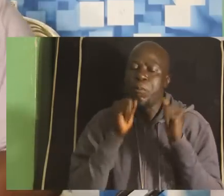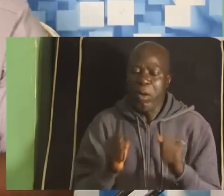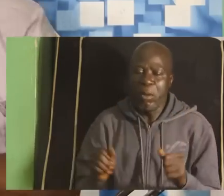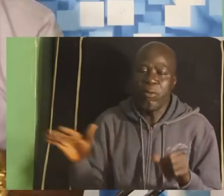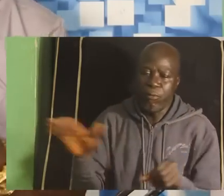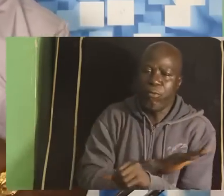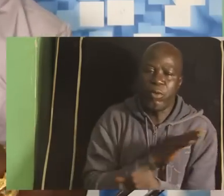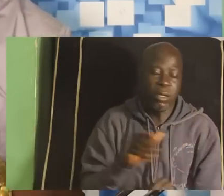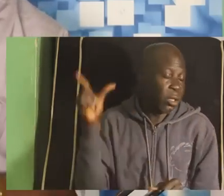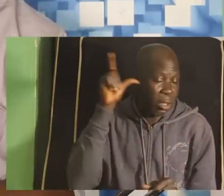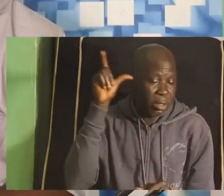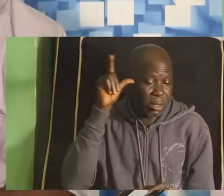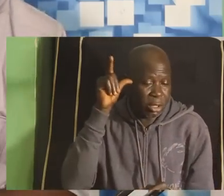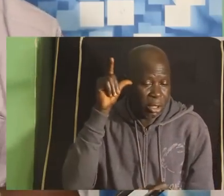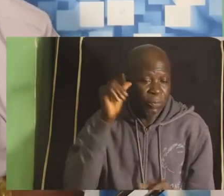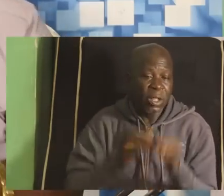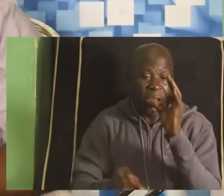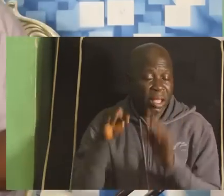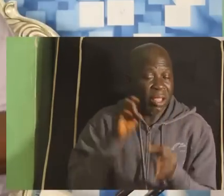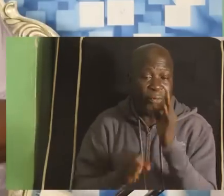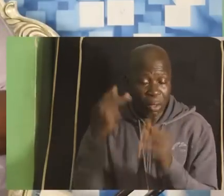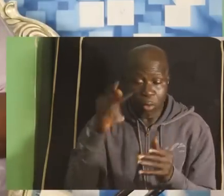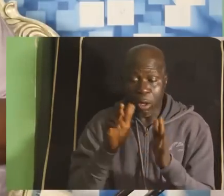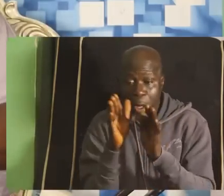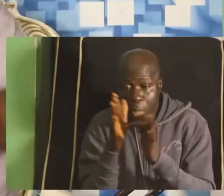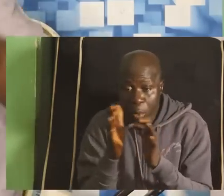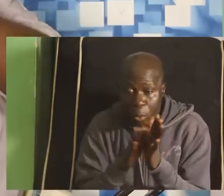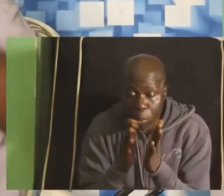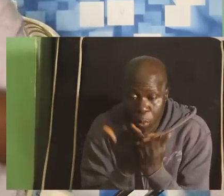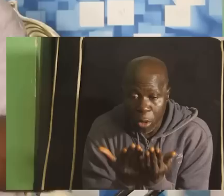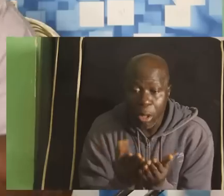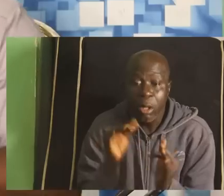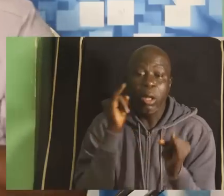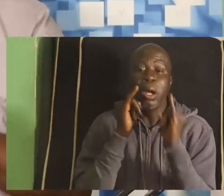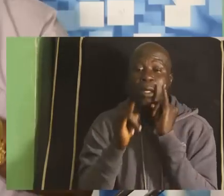powerfully. Listen, we look at the book of Isaiah,